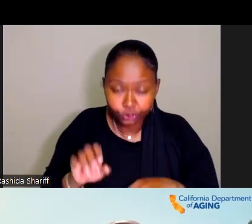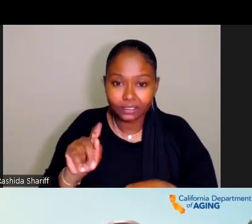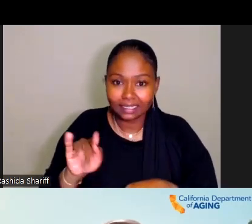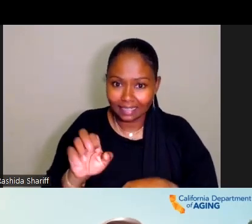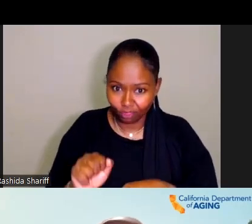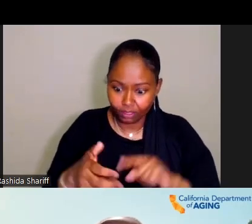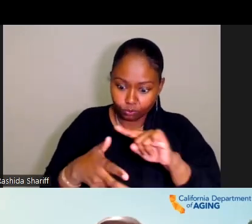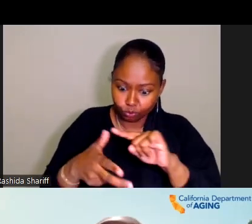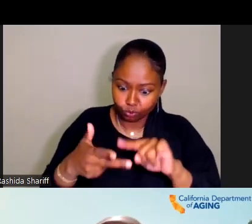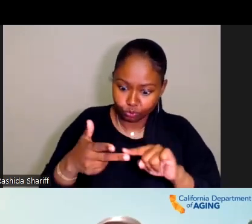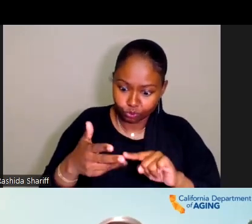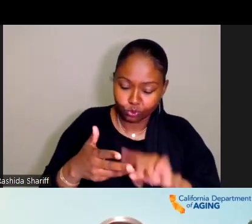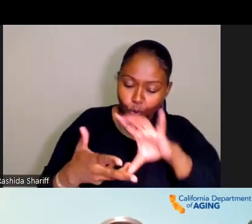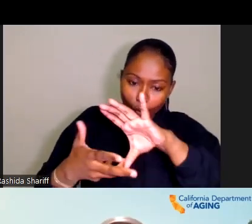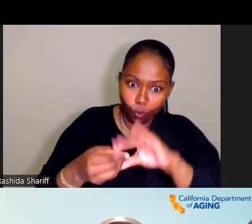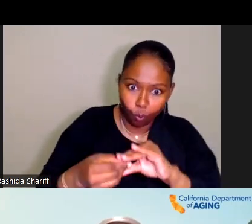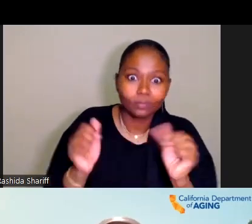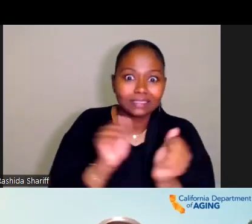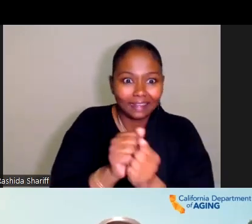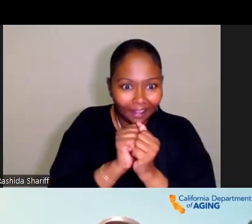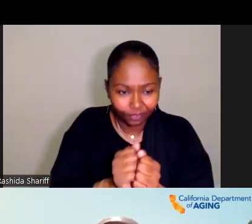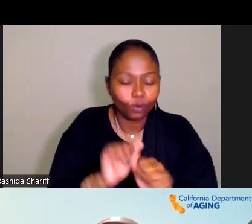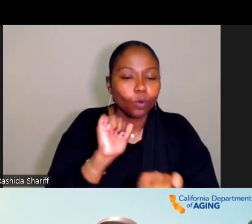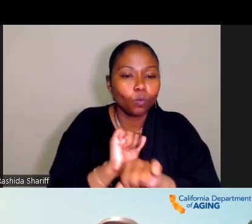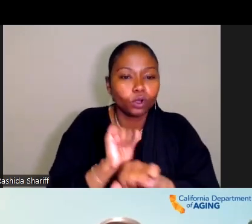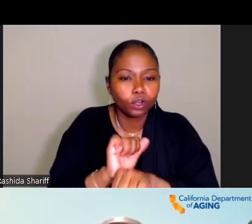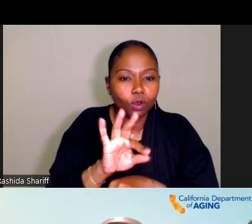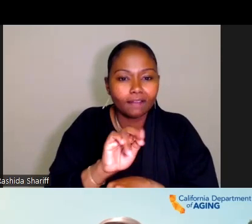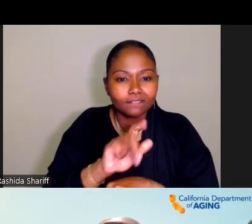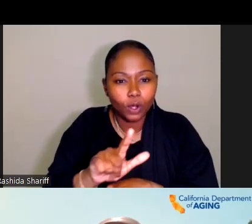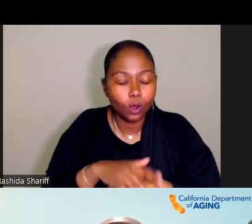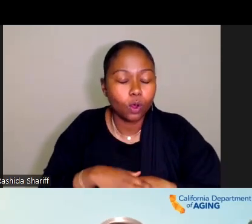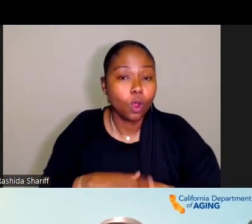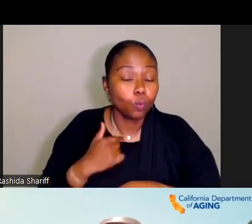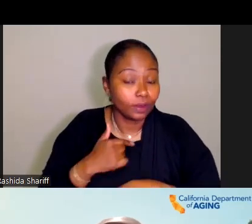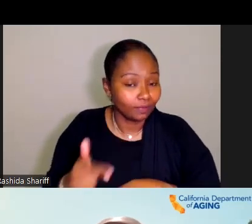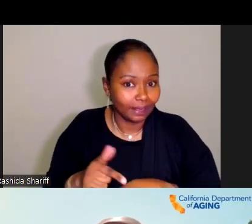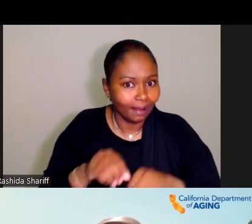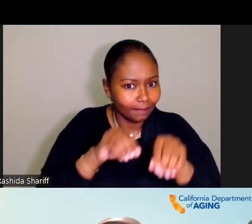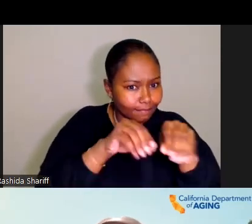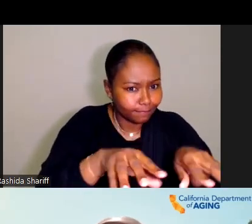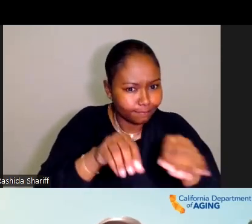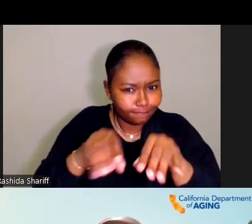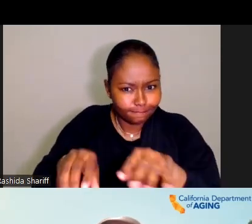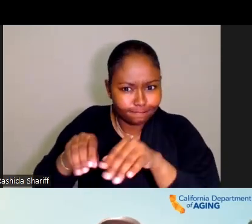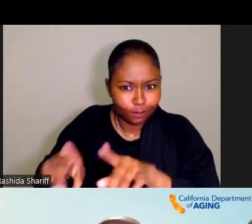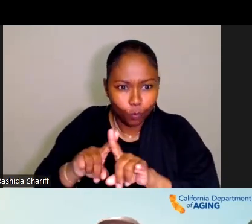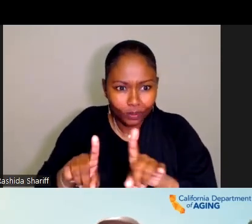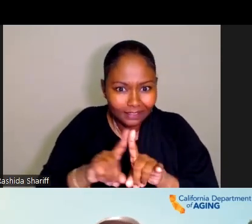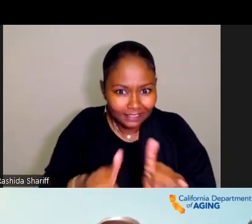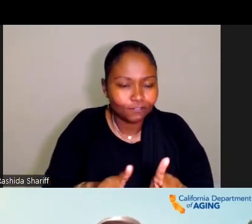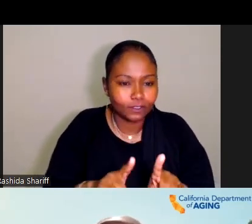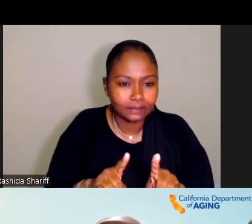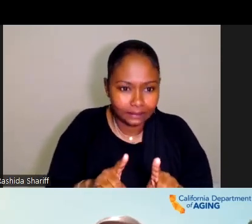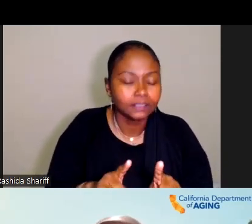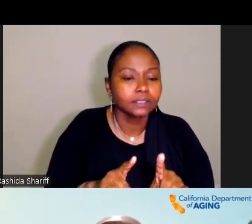this together. We're working on it this fall. We've been sharing this out at different committees, the